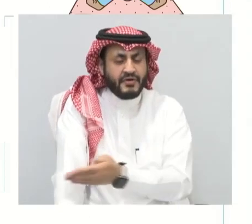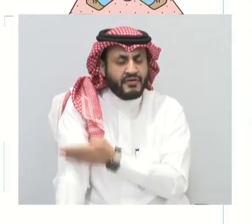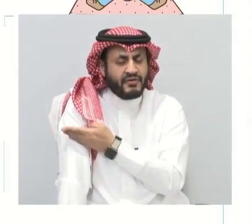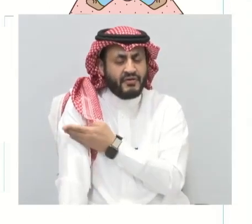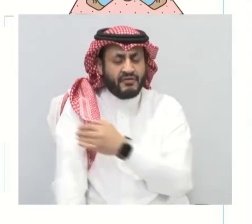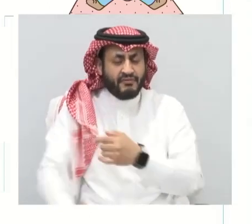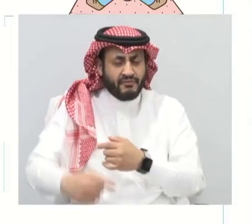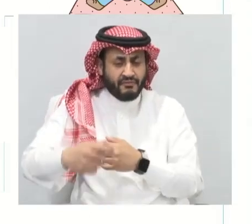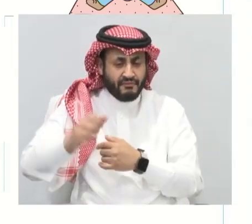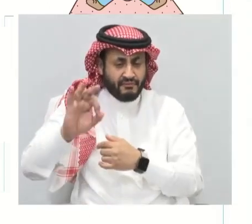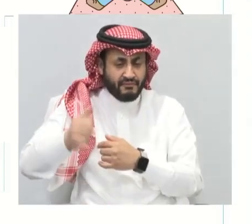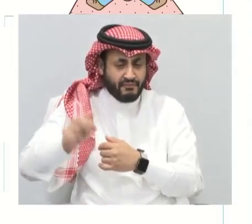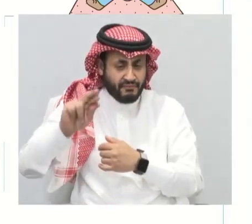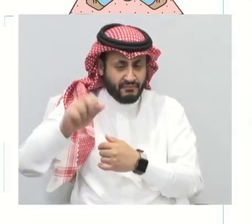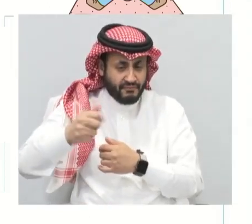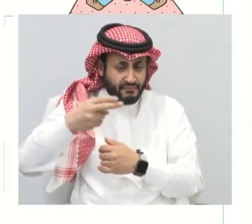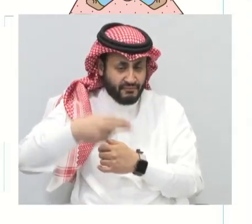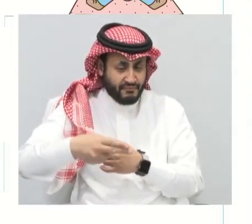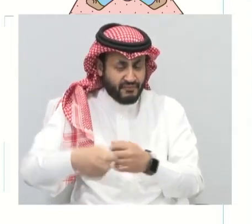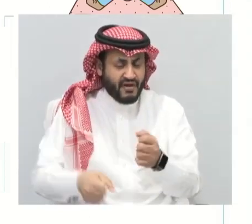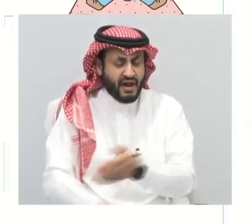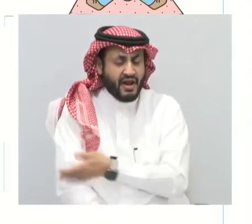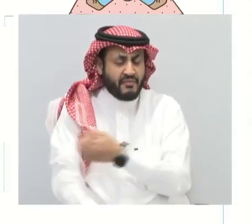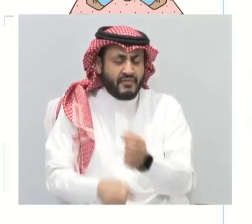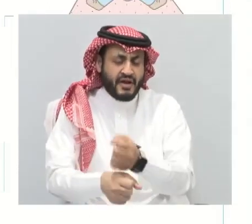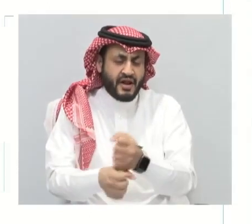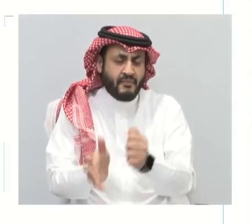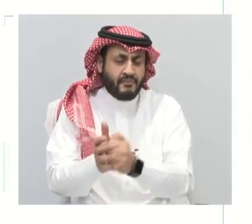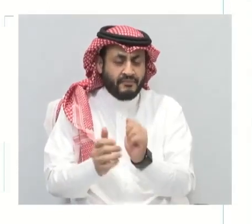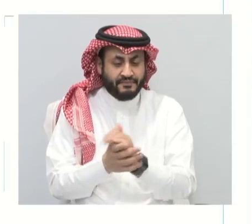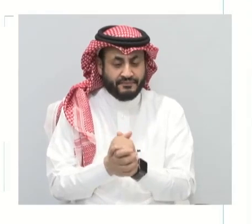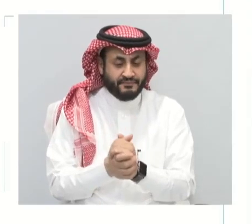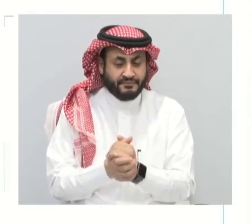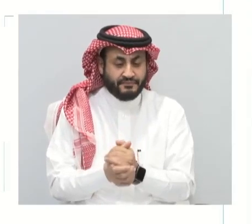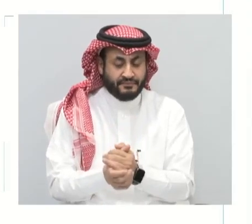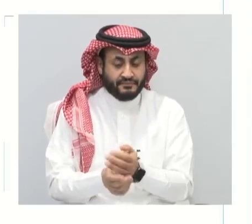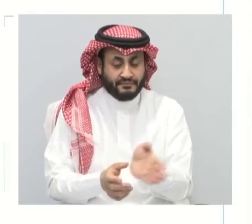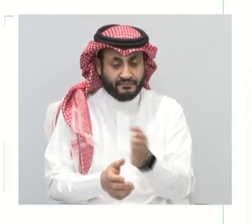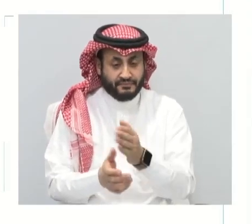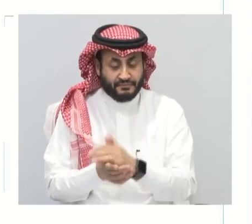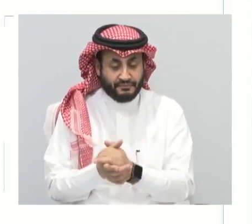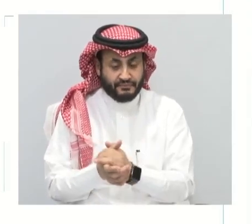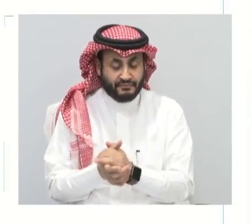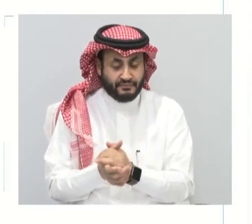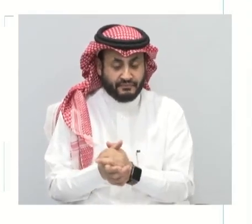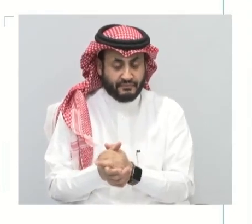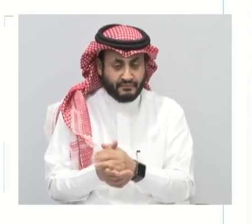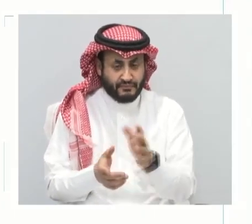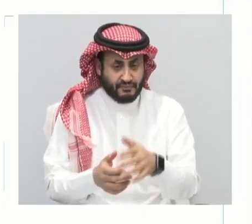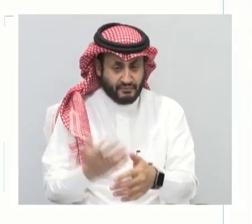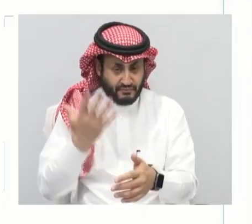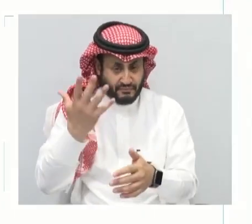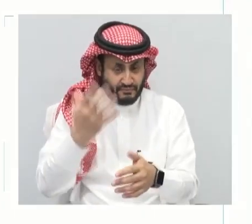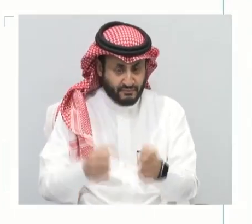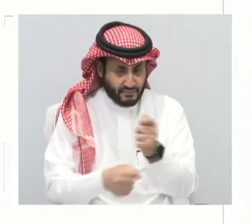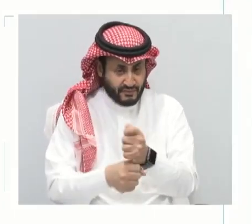their homework and also help her to do some chores in the house. And also we studied five